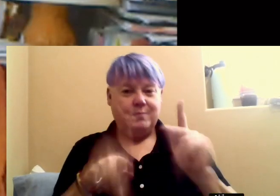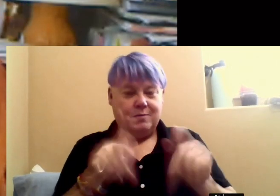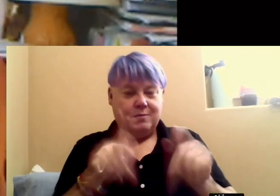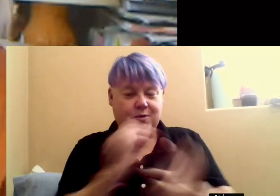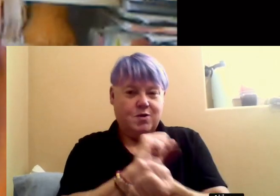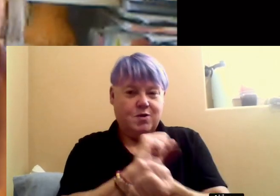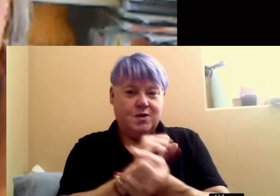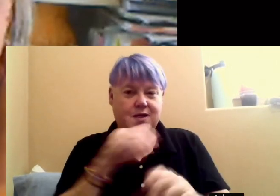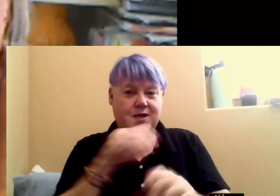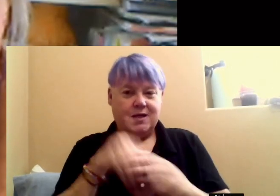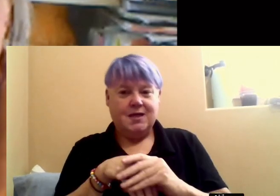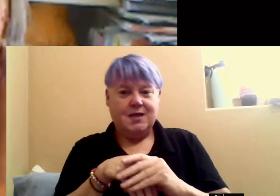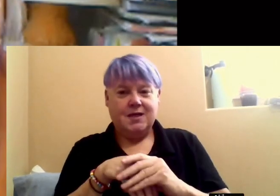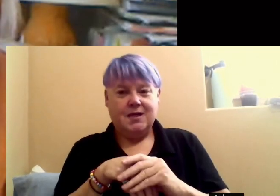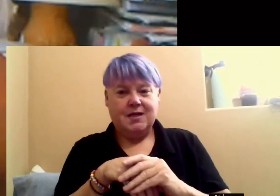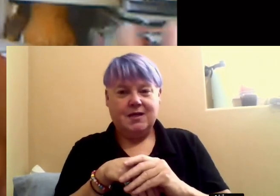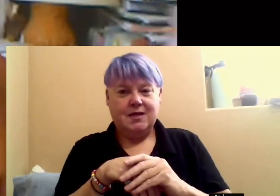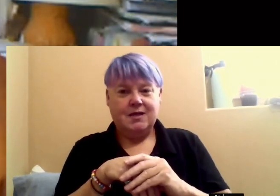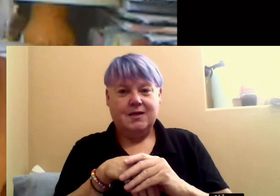our